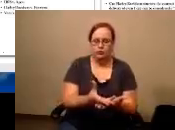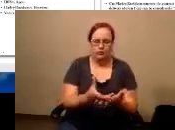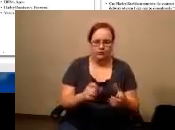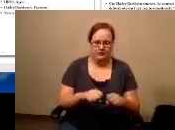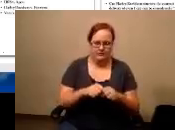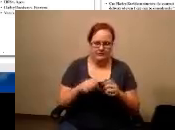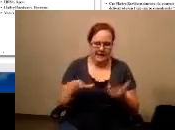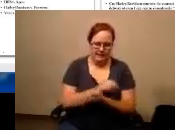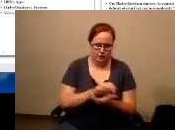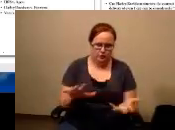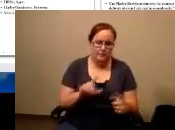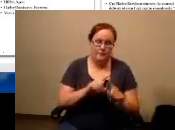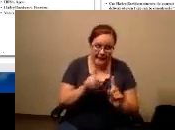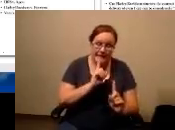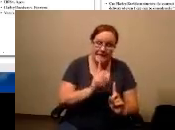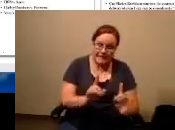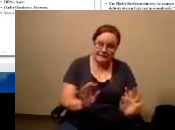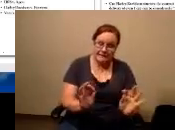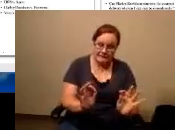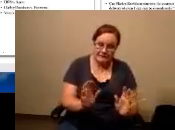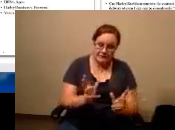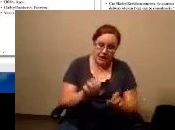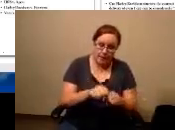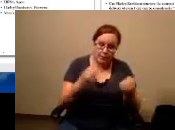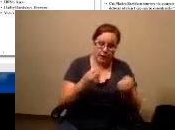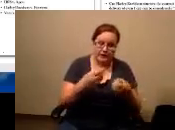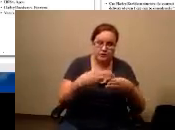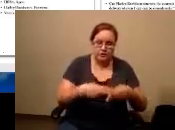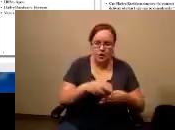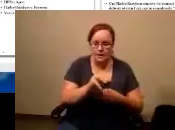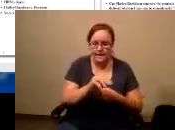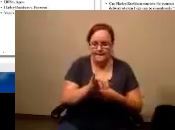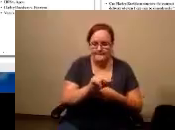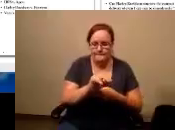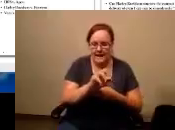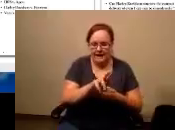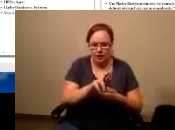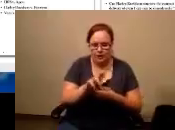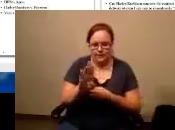breach. And we call it a minor breach, and that is the legal term for it.